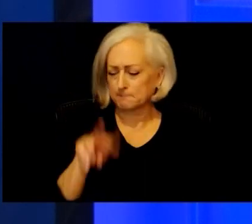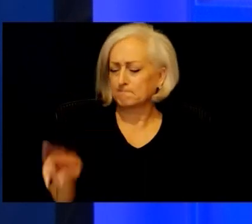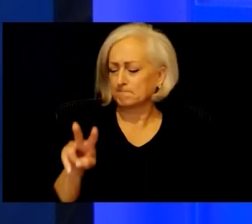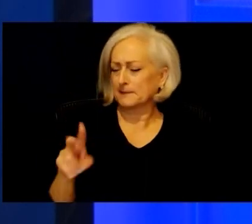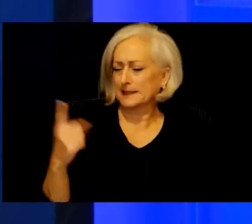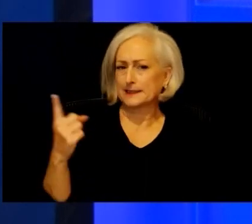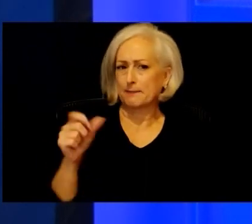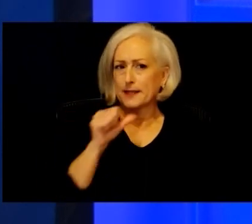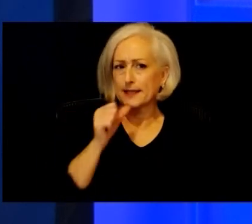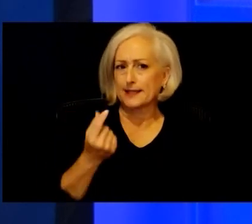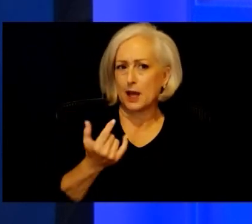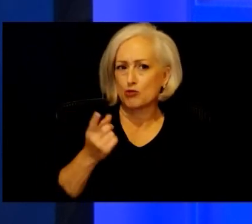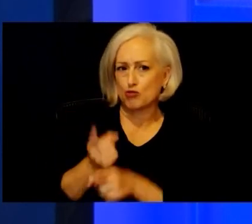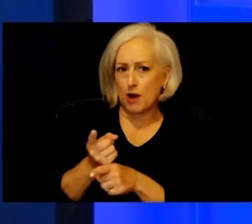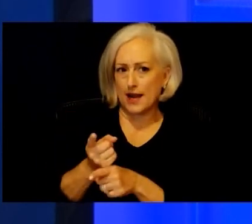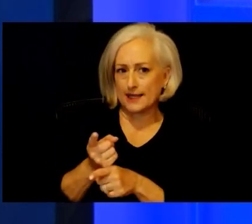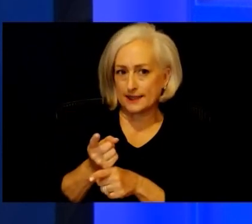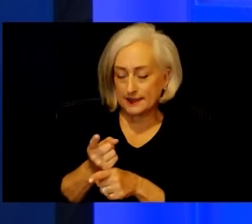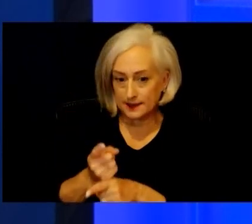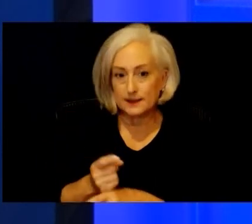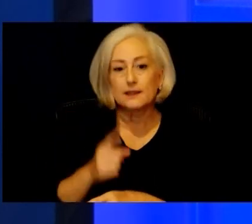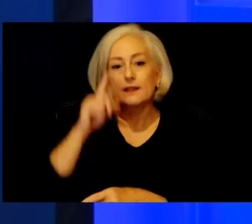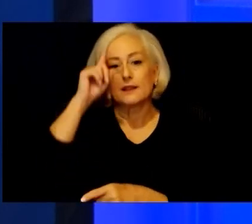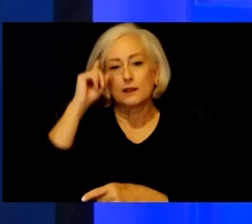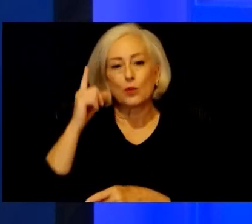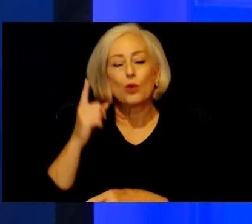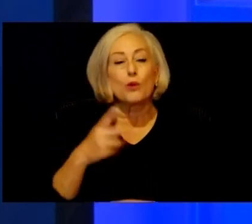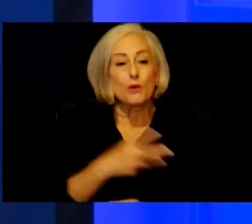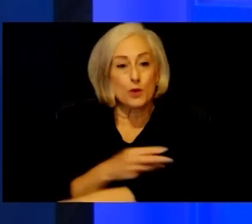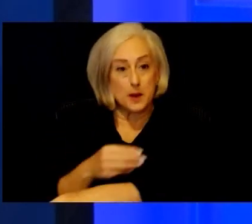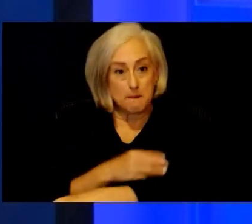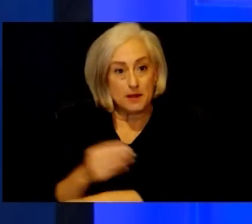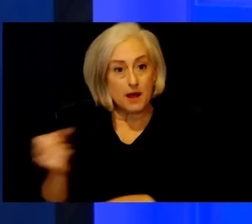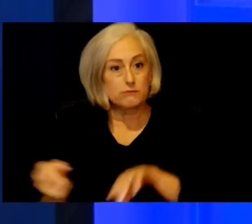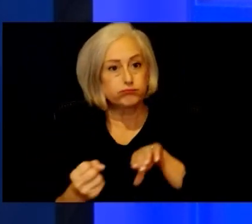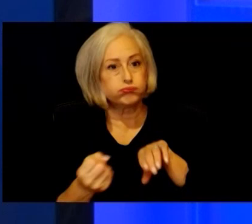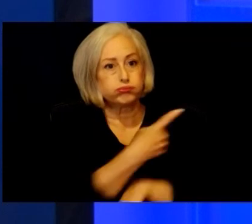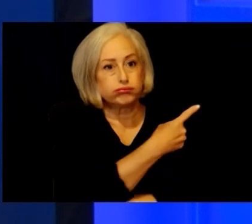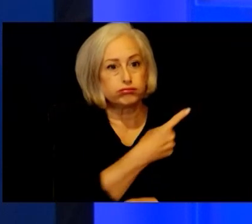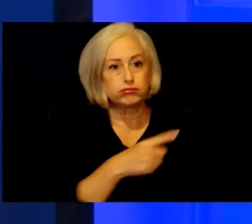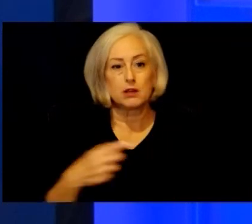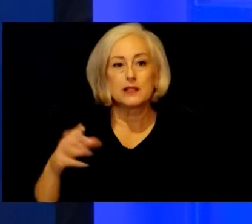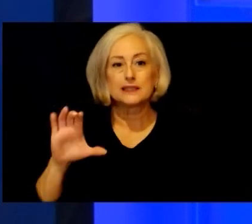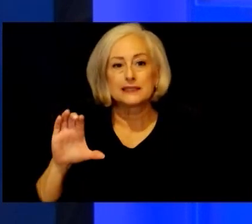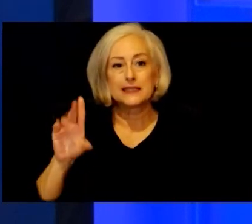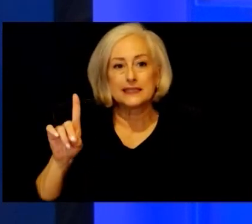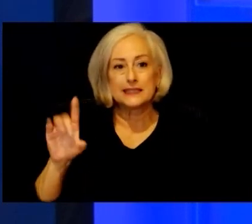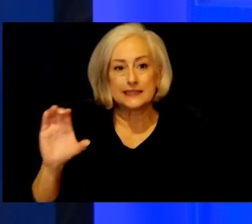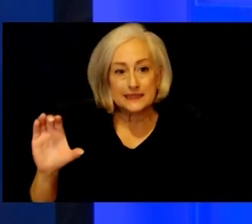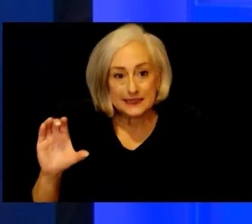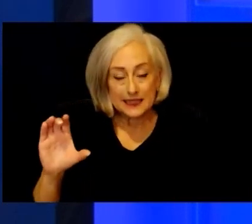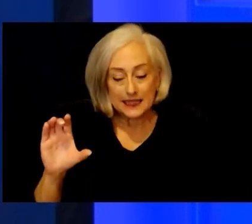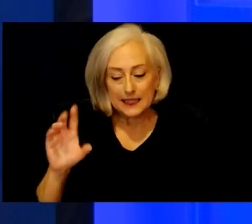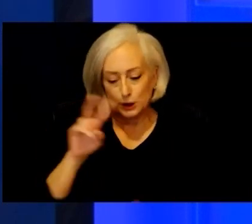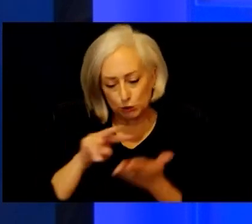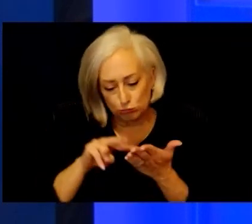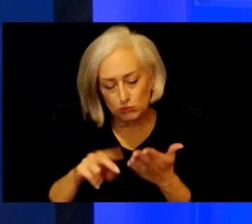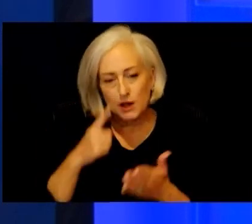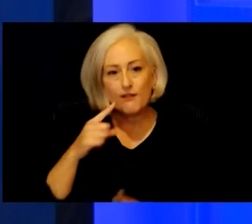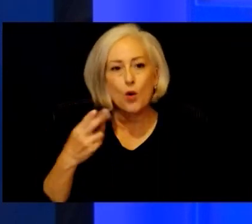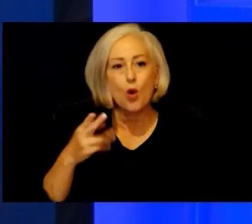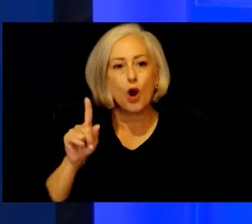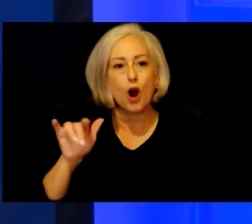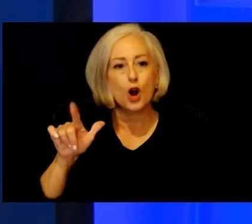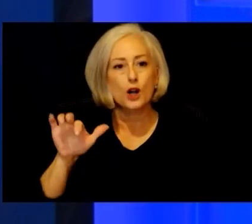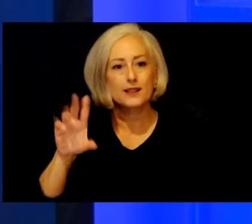get blood to the CDC to look for actually Heartland virus. They then did their